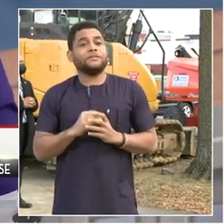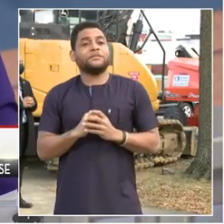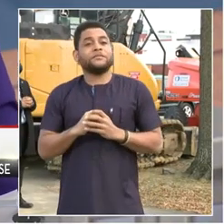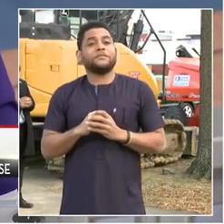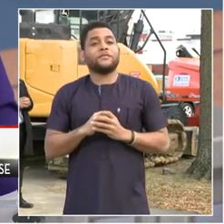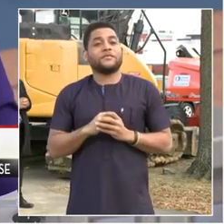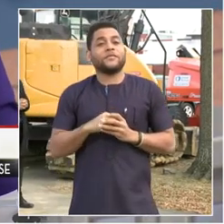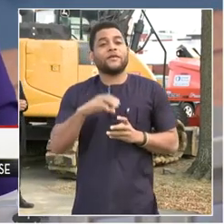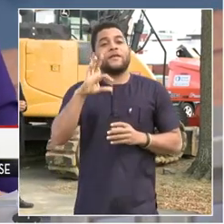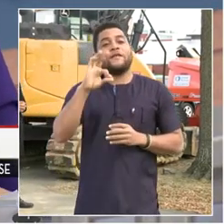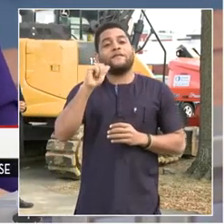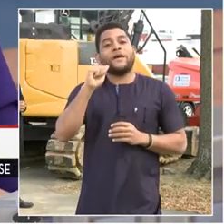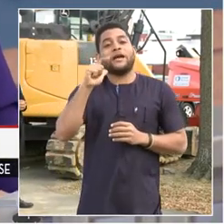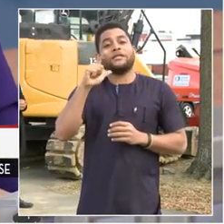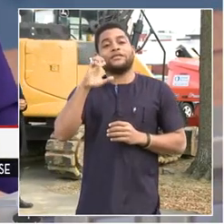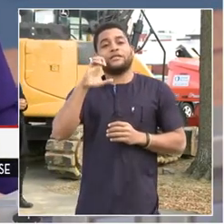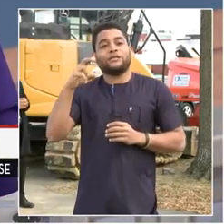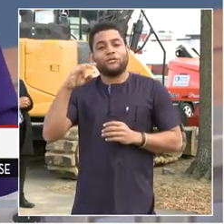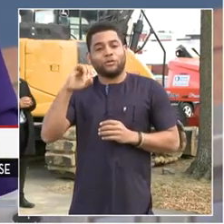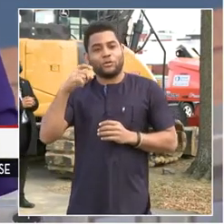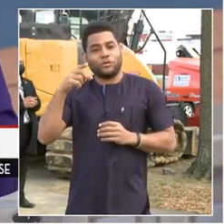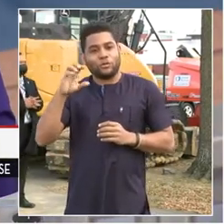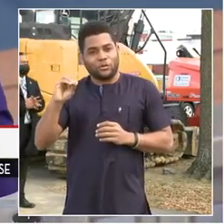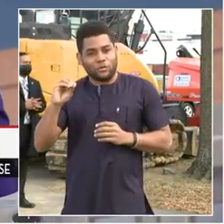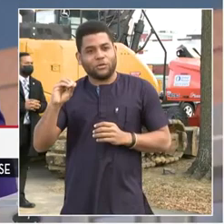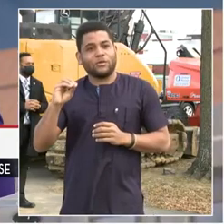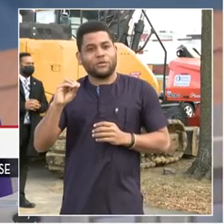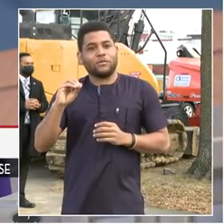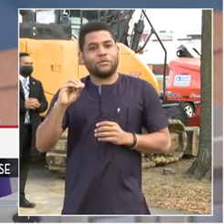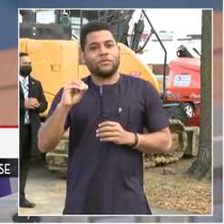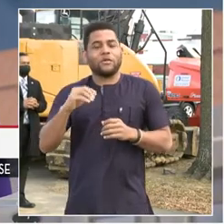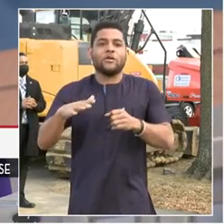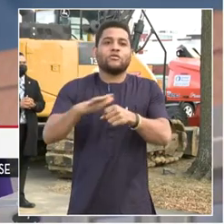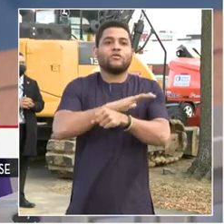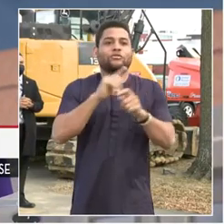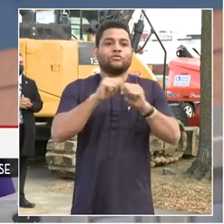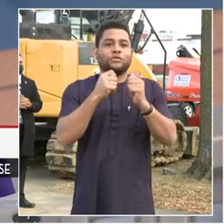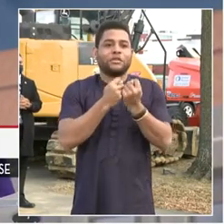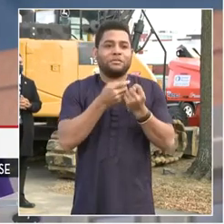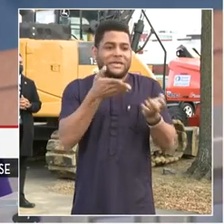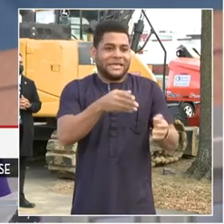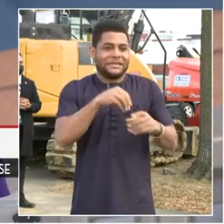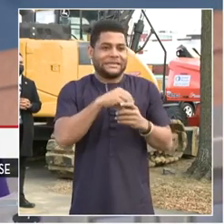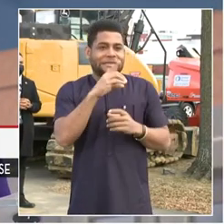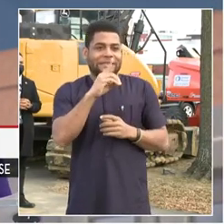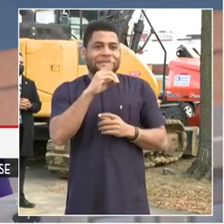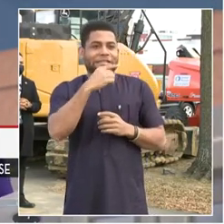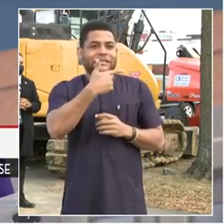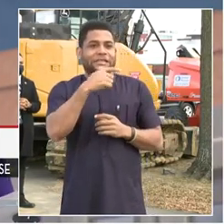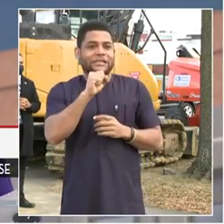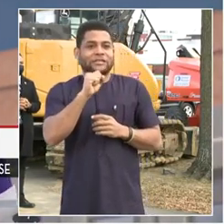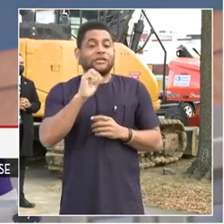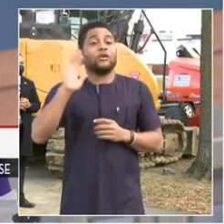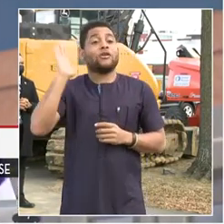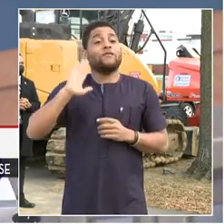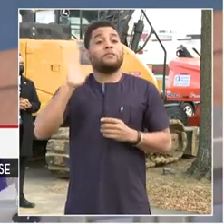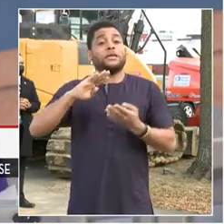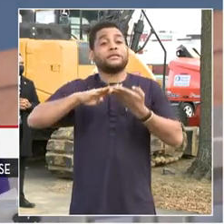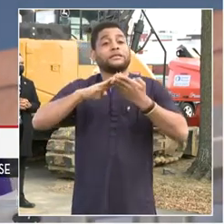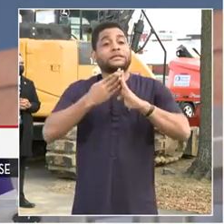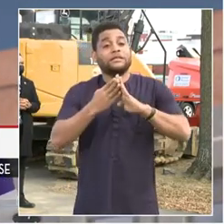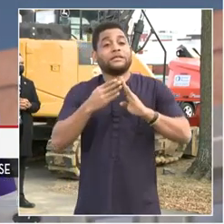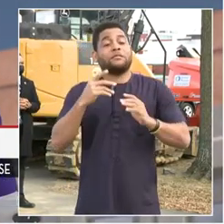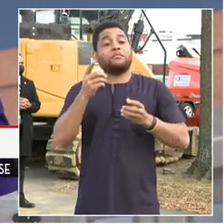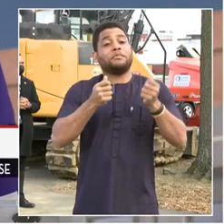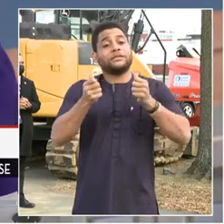Falchicchio, our entire team at DGS, our former city administrator, Rashad Young,